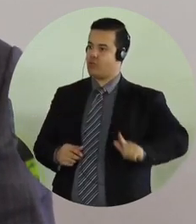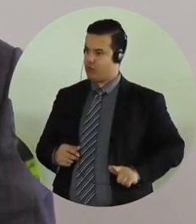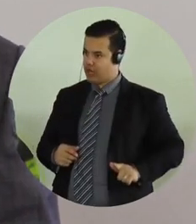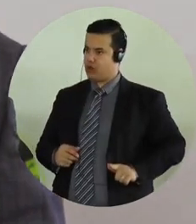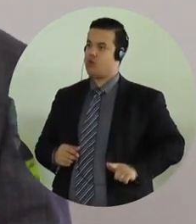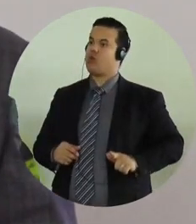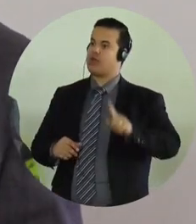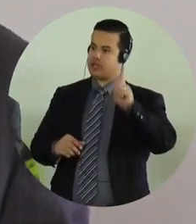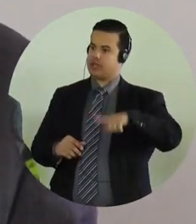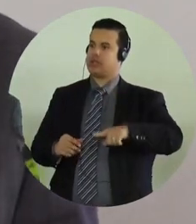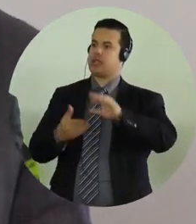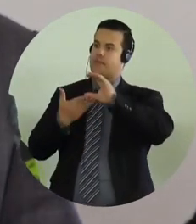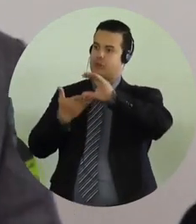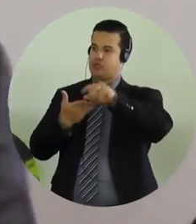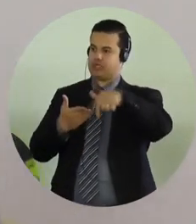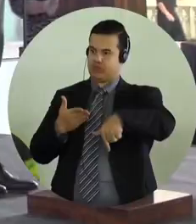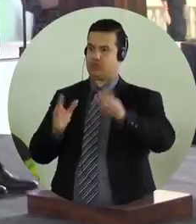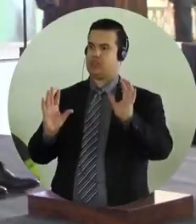Thank you. Obrigado.